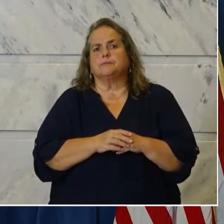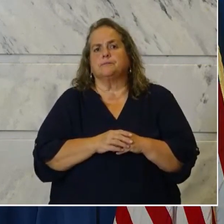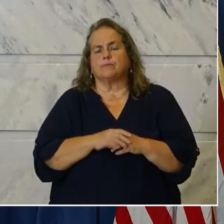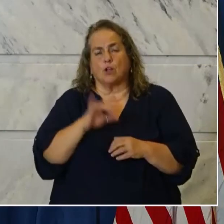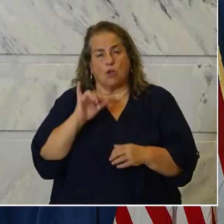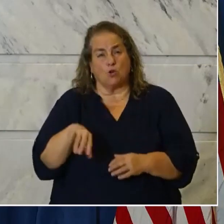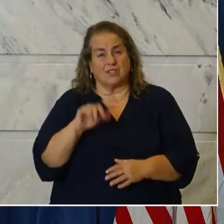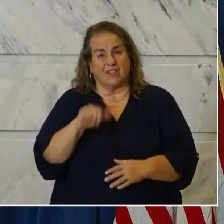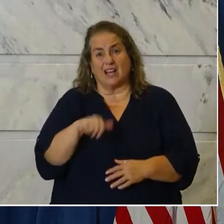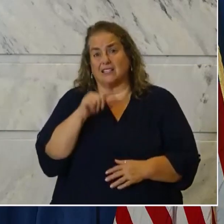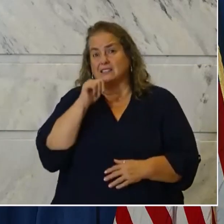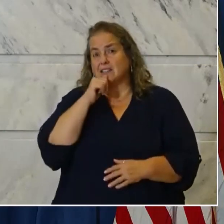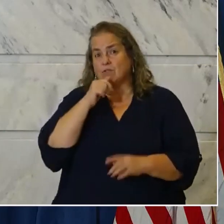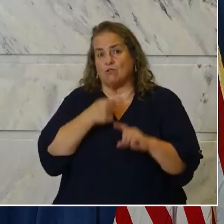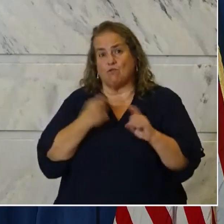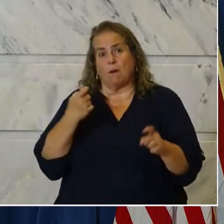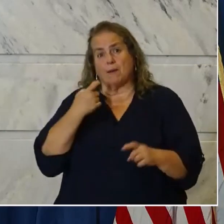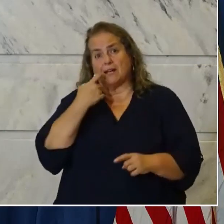from addiction,